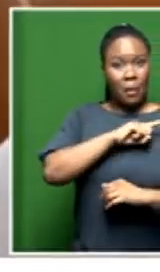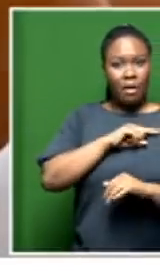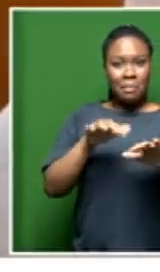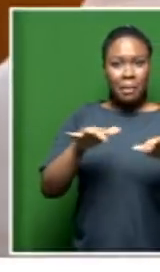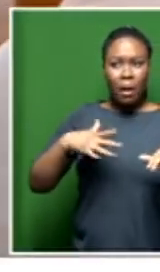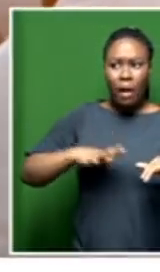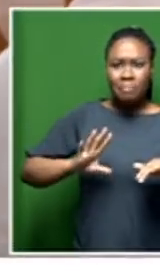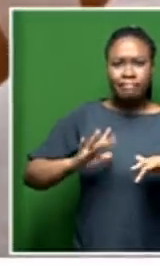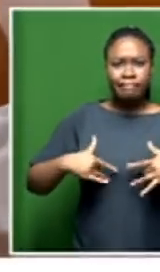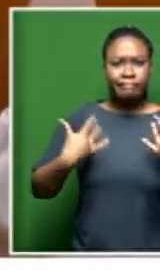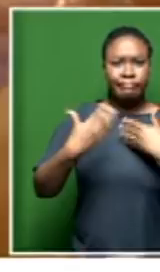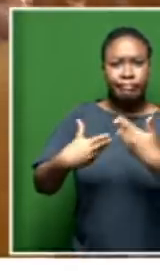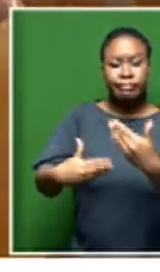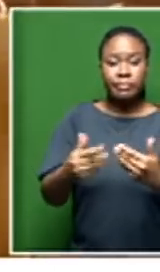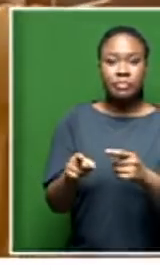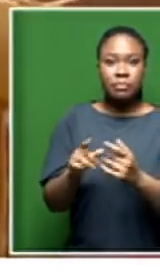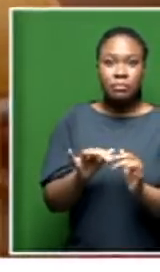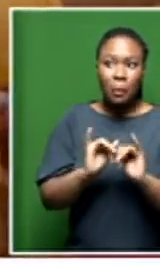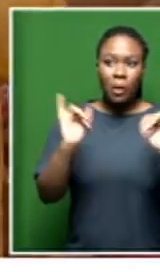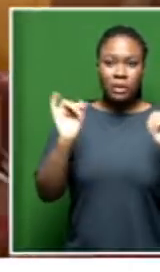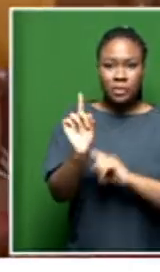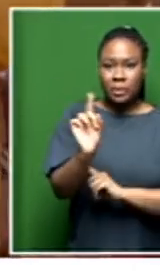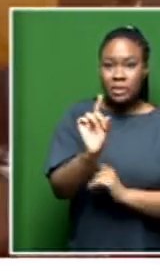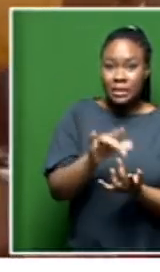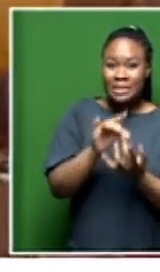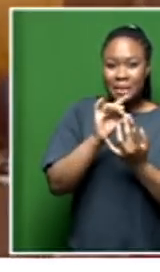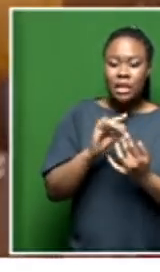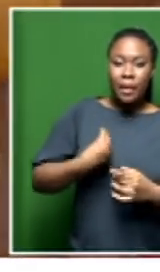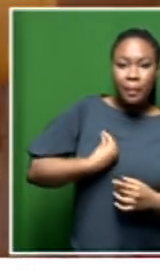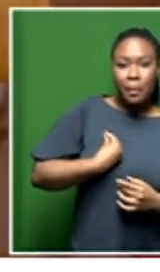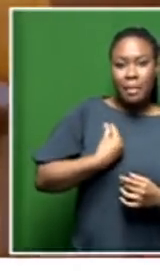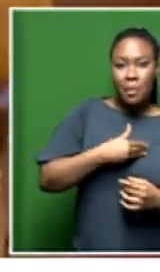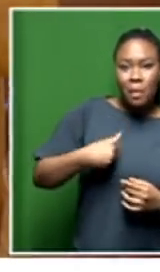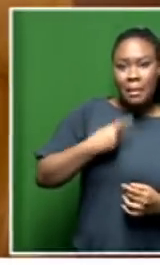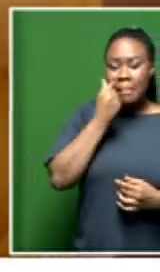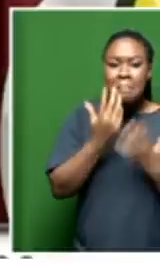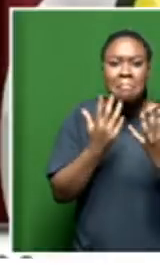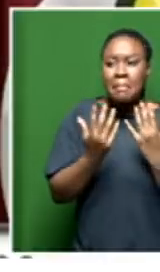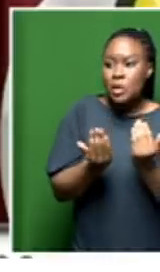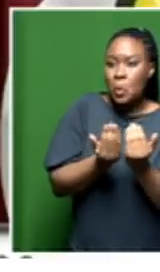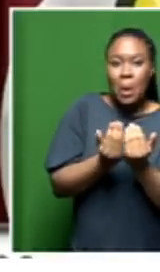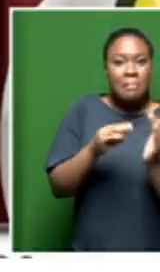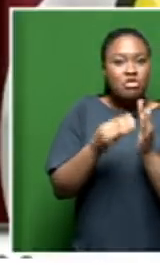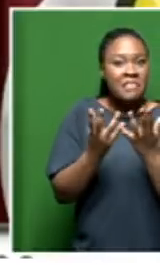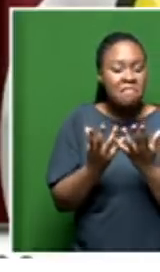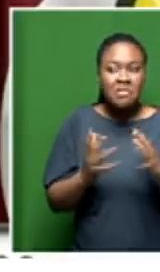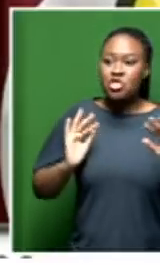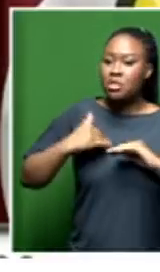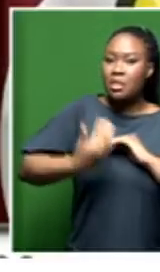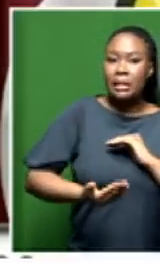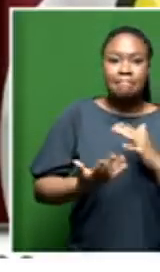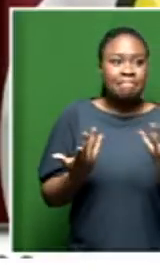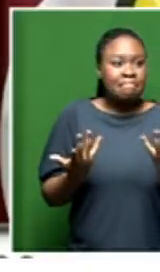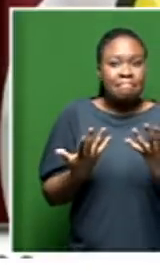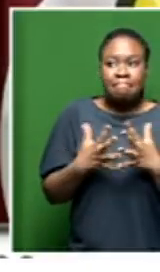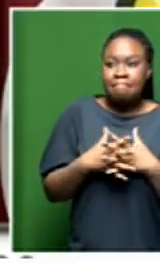people, especially young men and women who are integrated into society, either they've finished matric or they just,